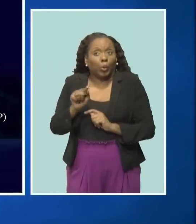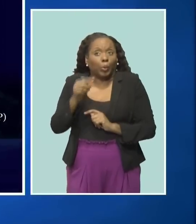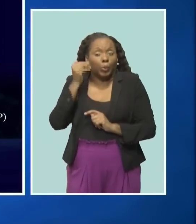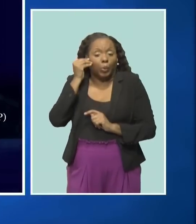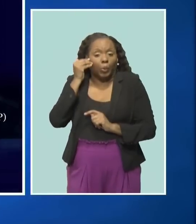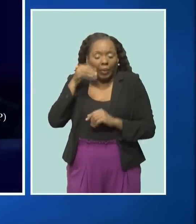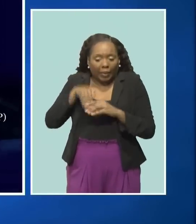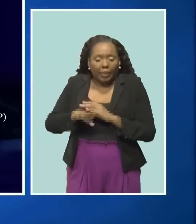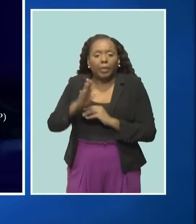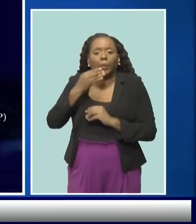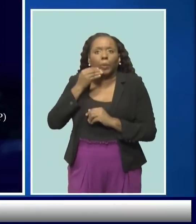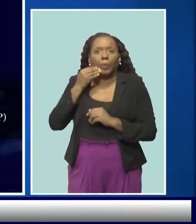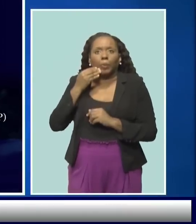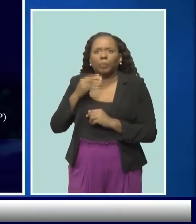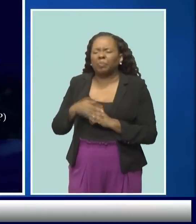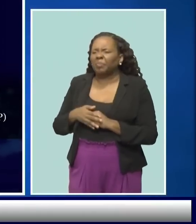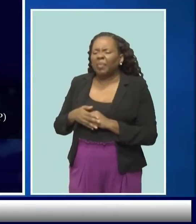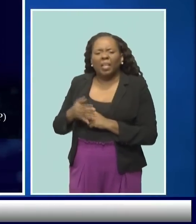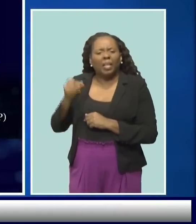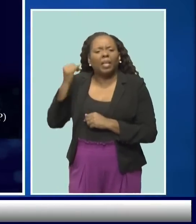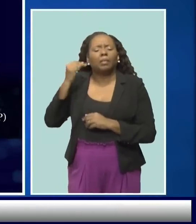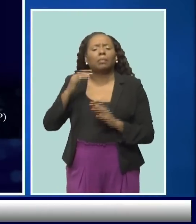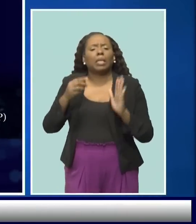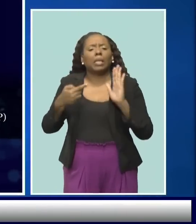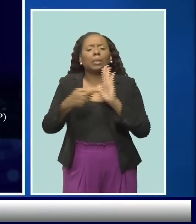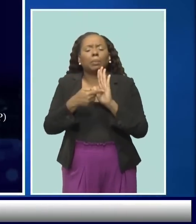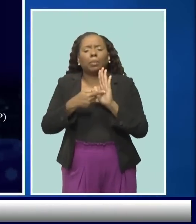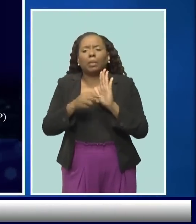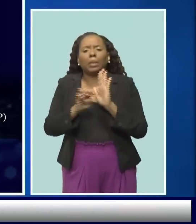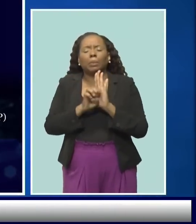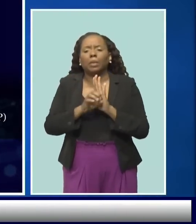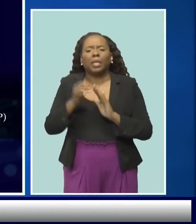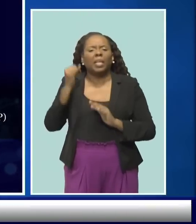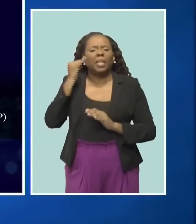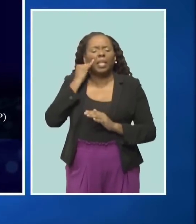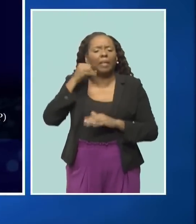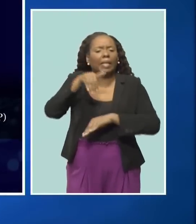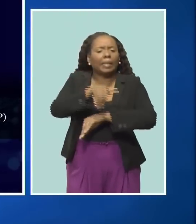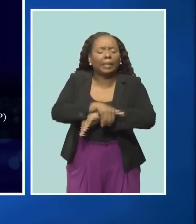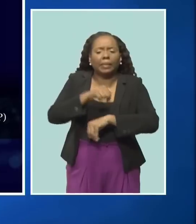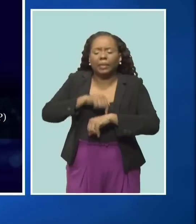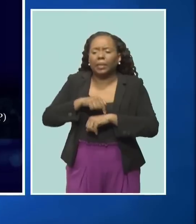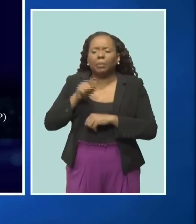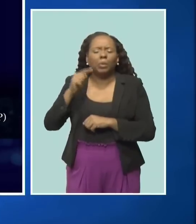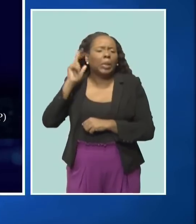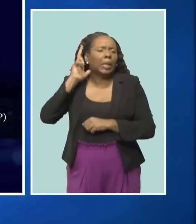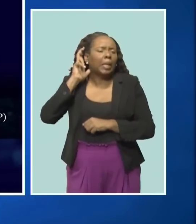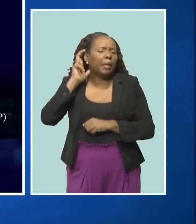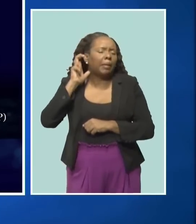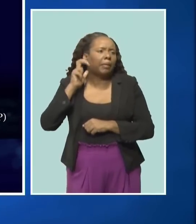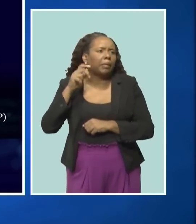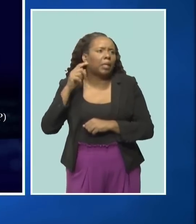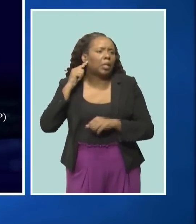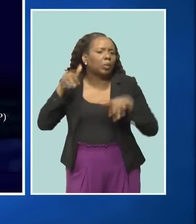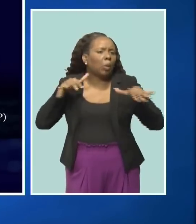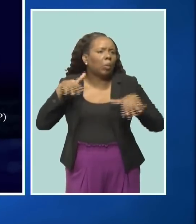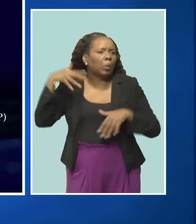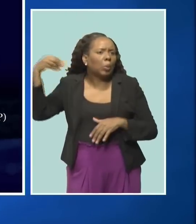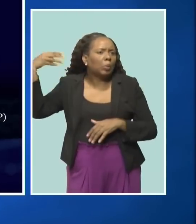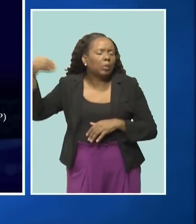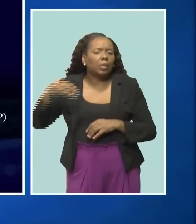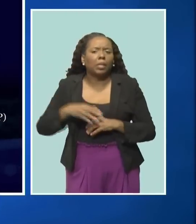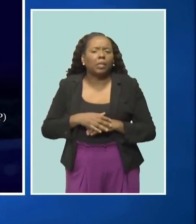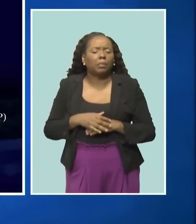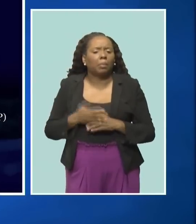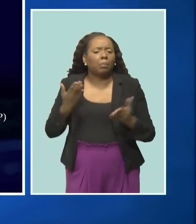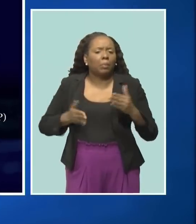you hear your pipes outside running, don't go outside and query what's happening. Leave it. That